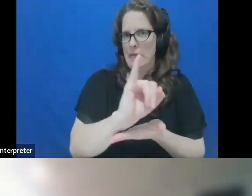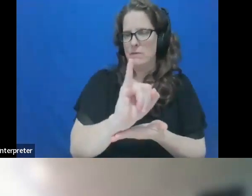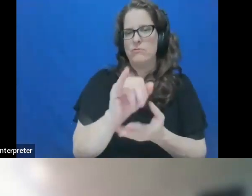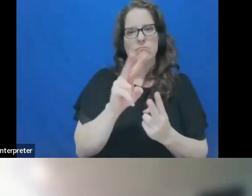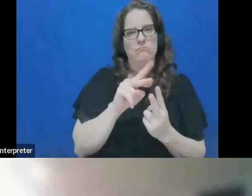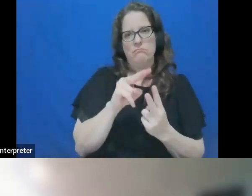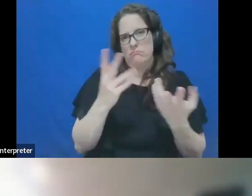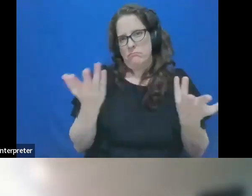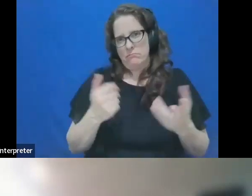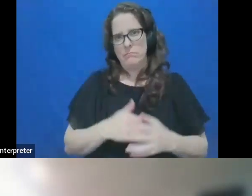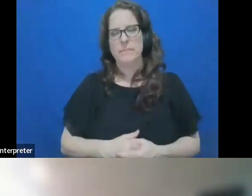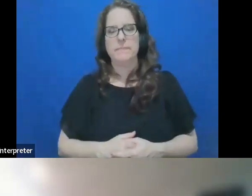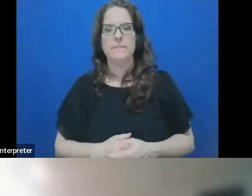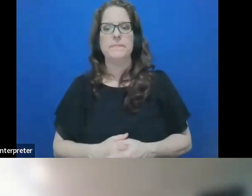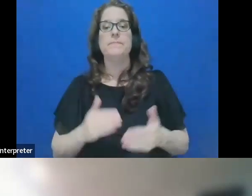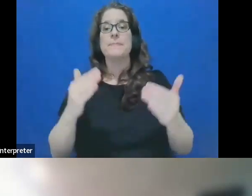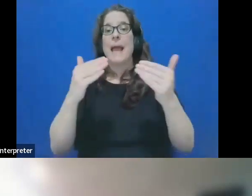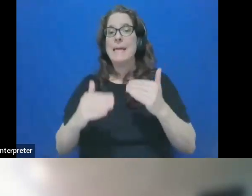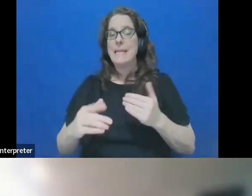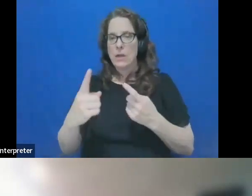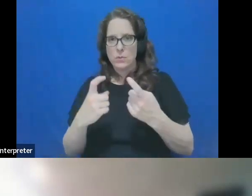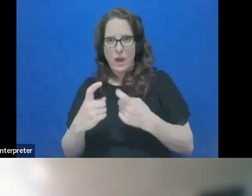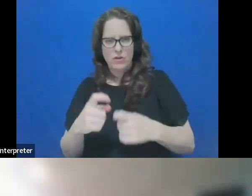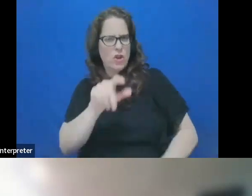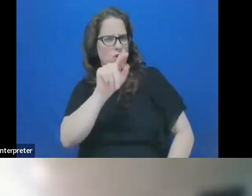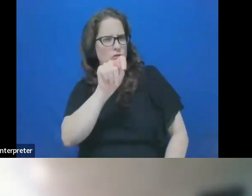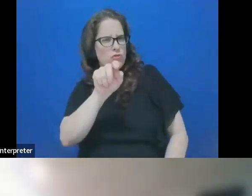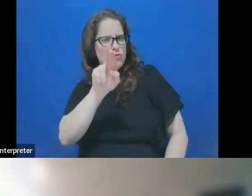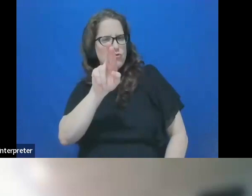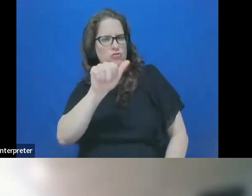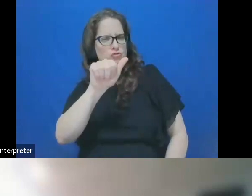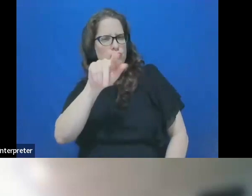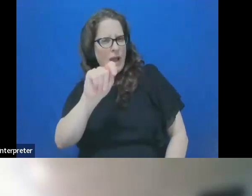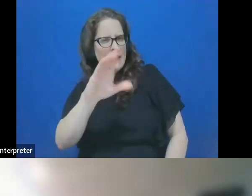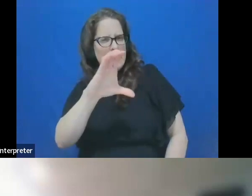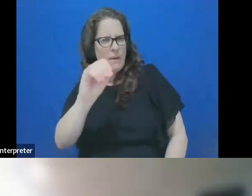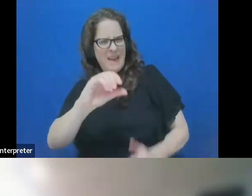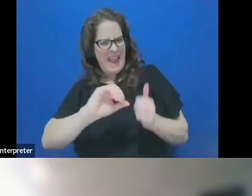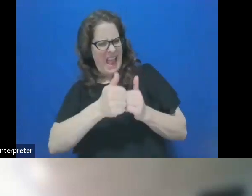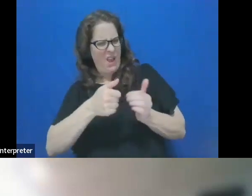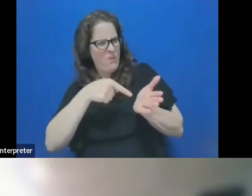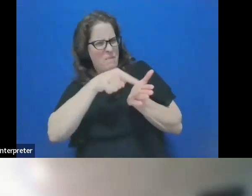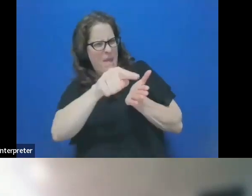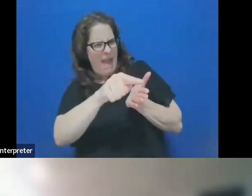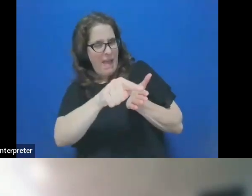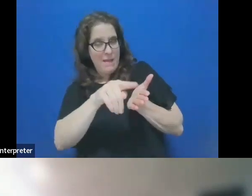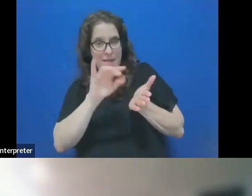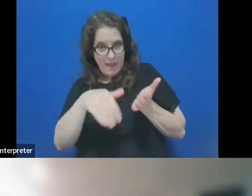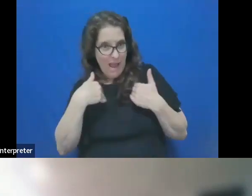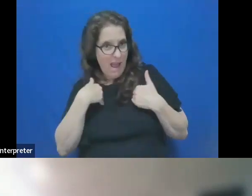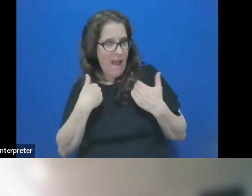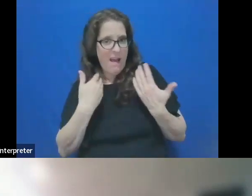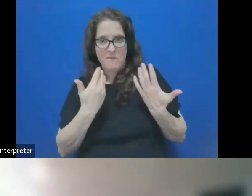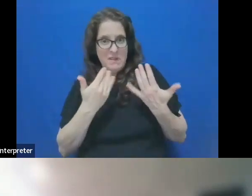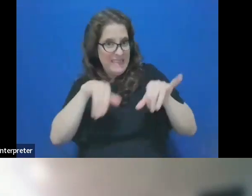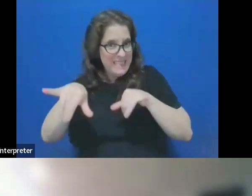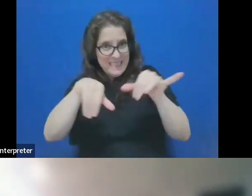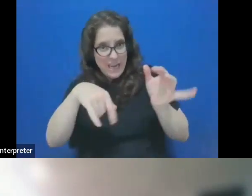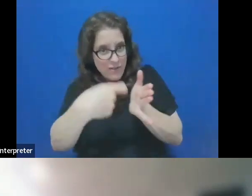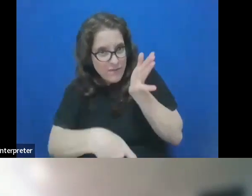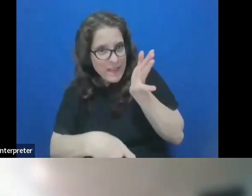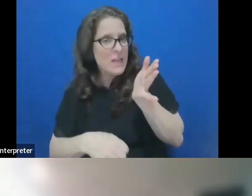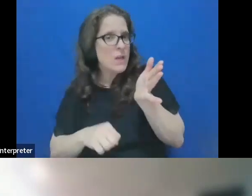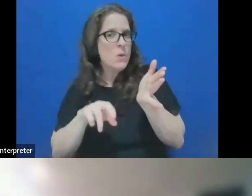does the trust company get paid for services rendered? Is this a state set fee, or do trust companies have different rates